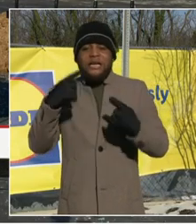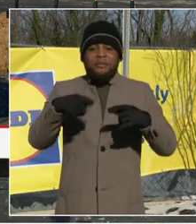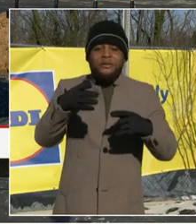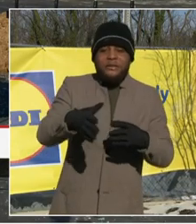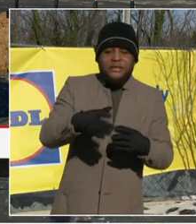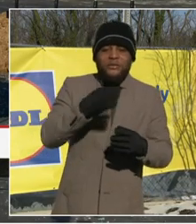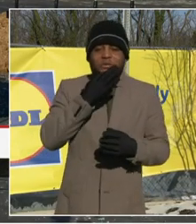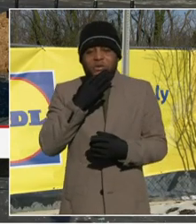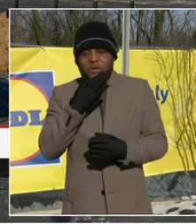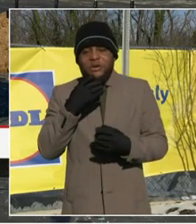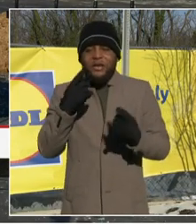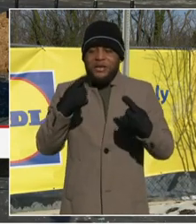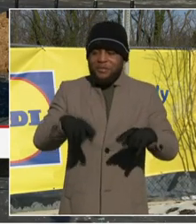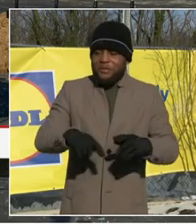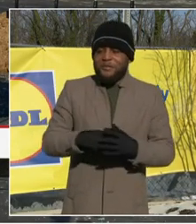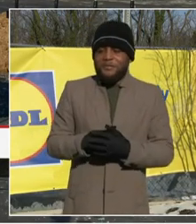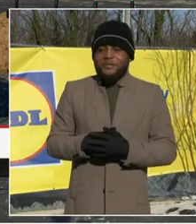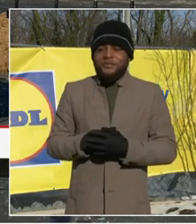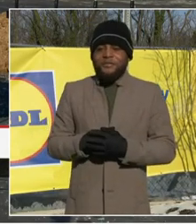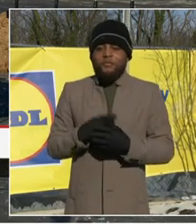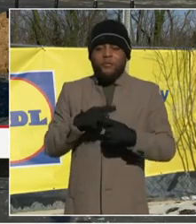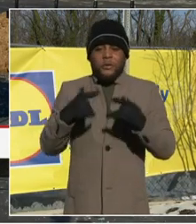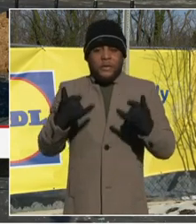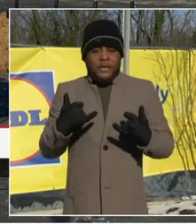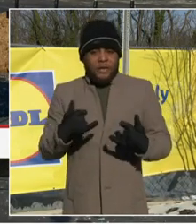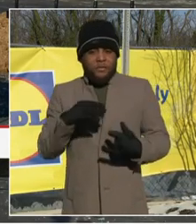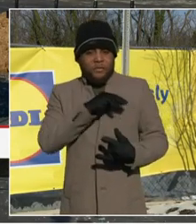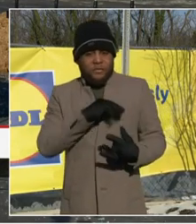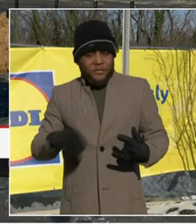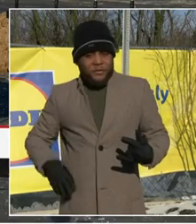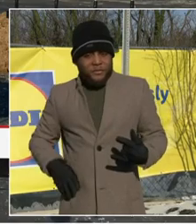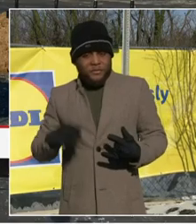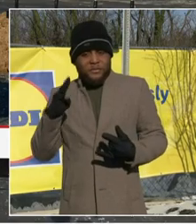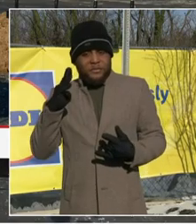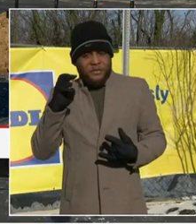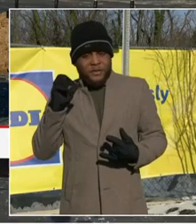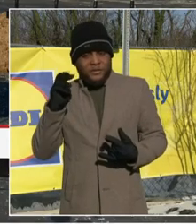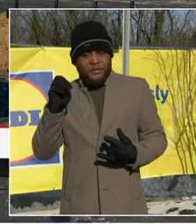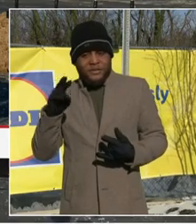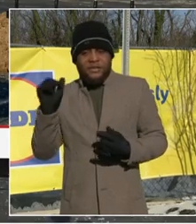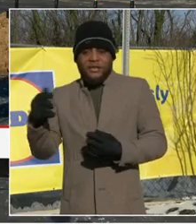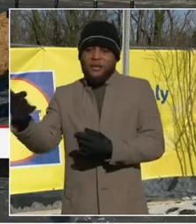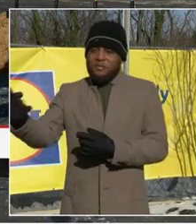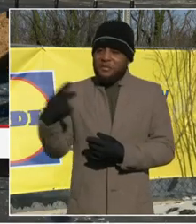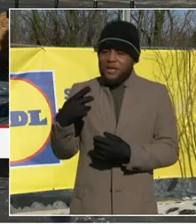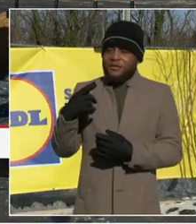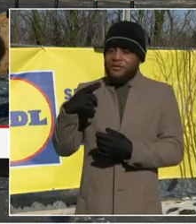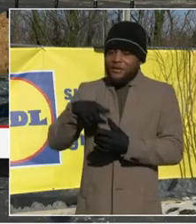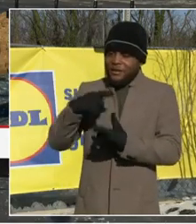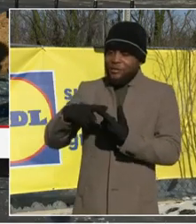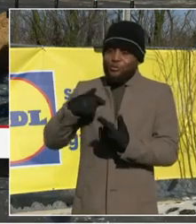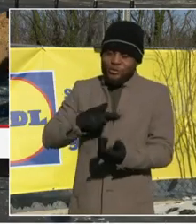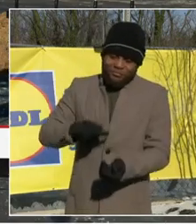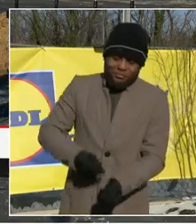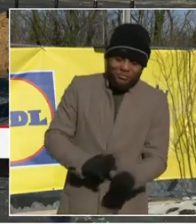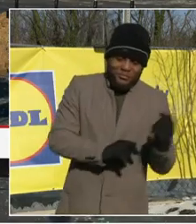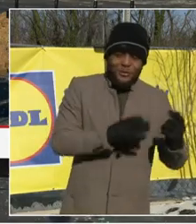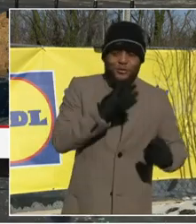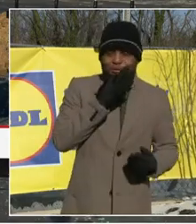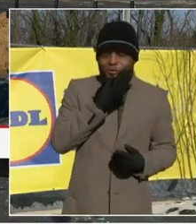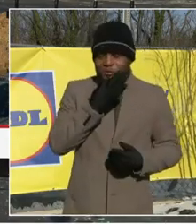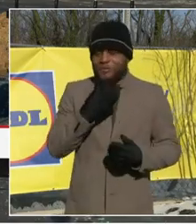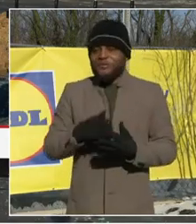years ago. So with that, I'll bring the mayor back up for questions, and then we'll break some ground. Thank you, John. Let's